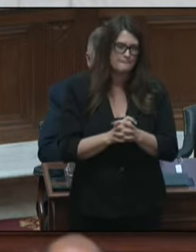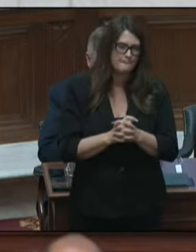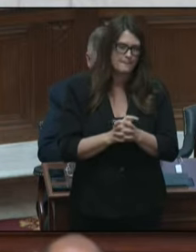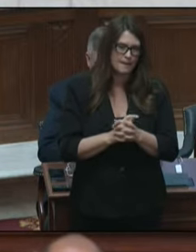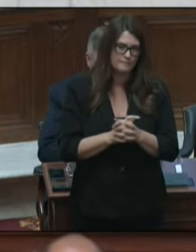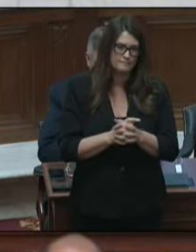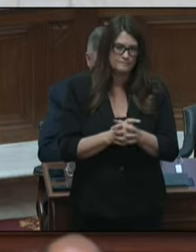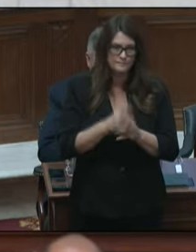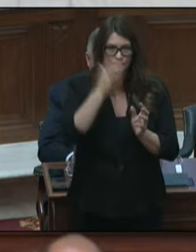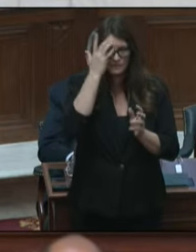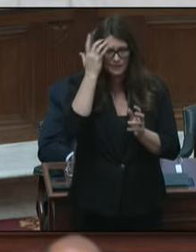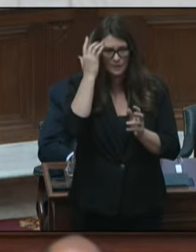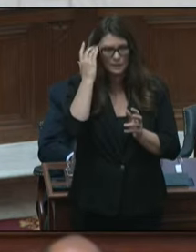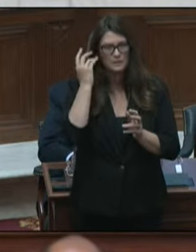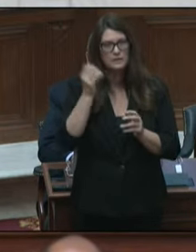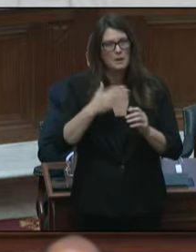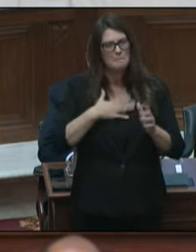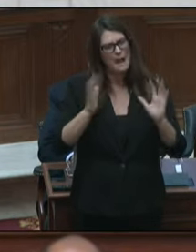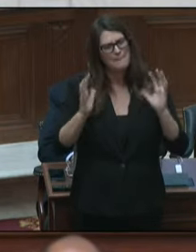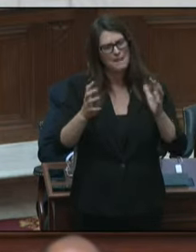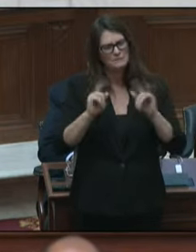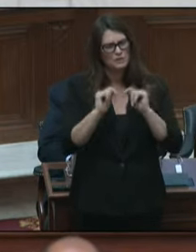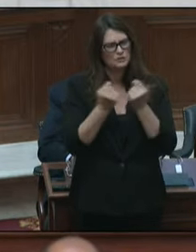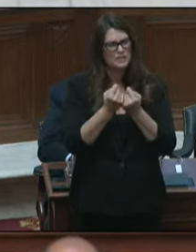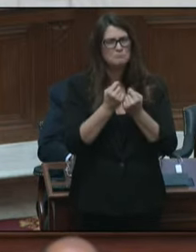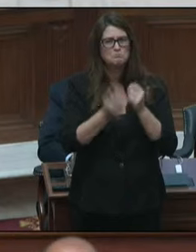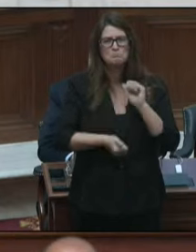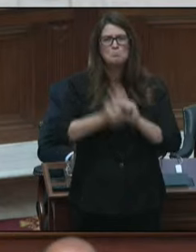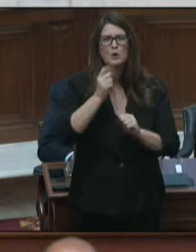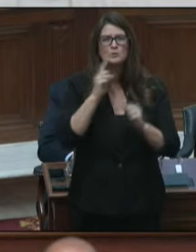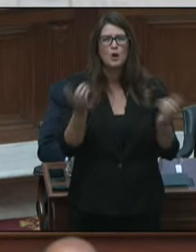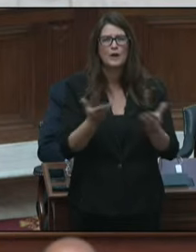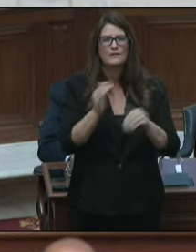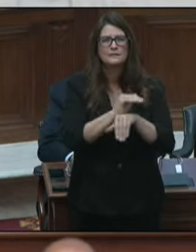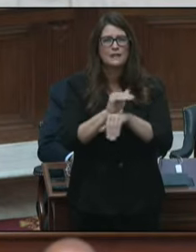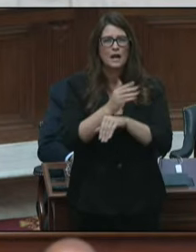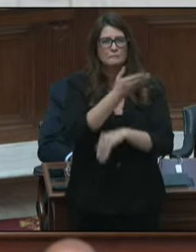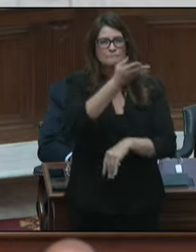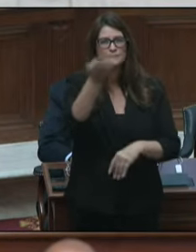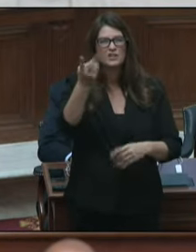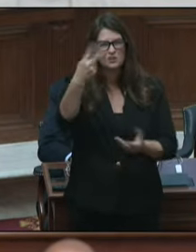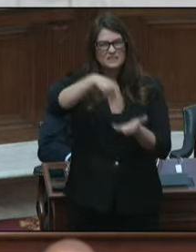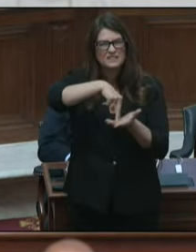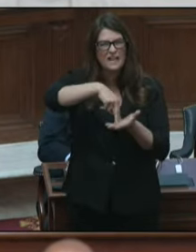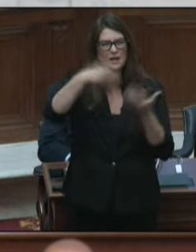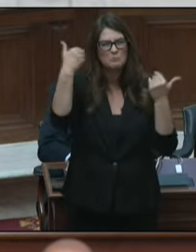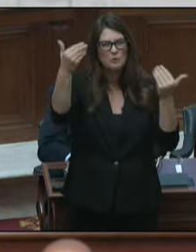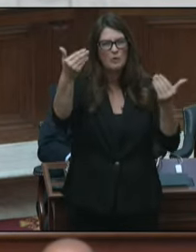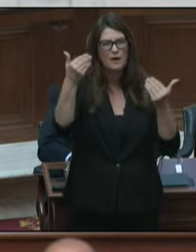My basketball team, most of them that are up there, y'all stand up.